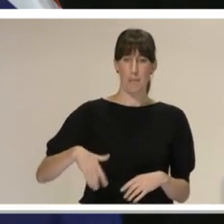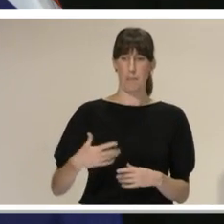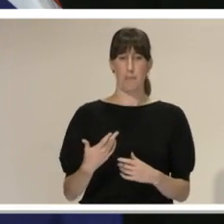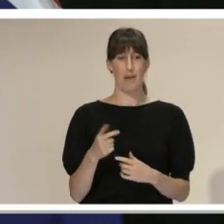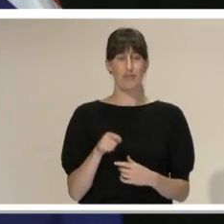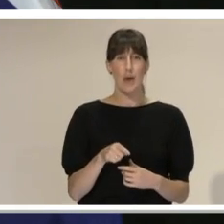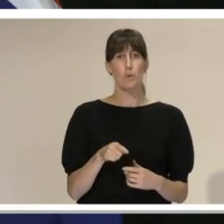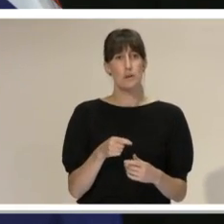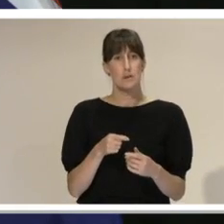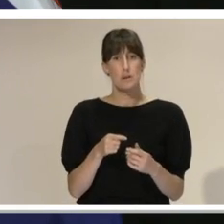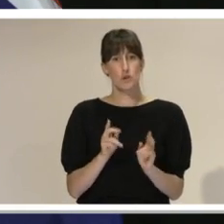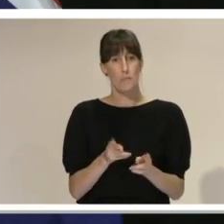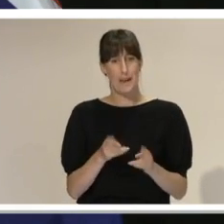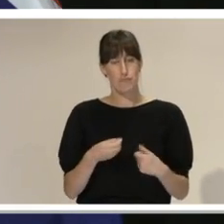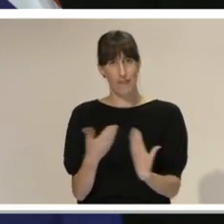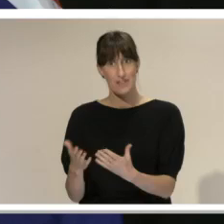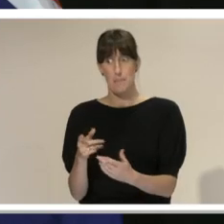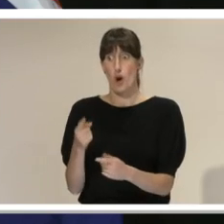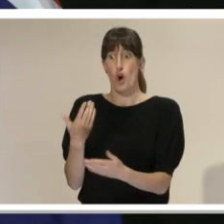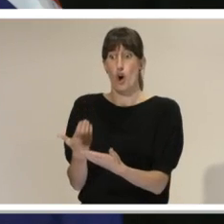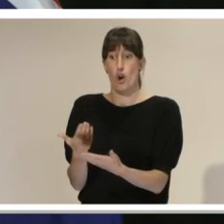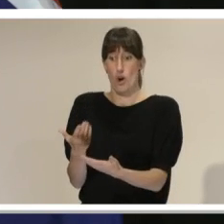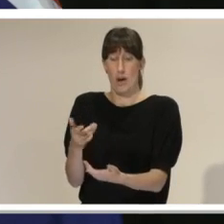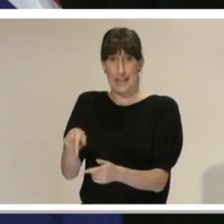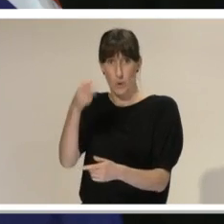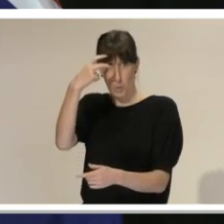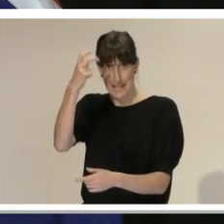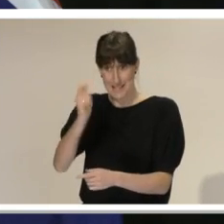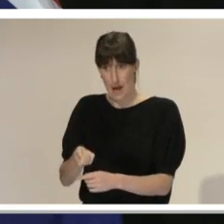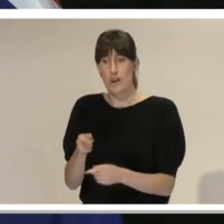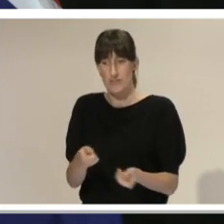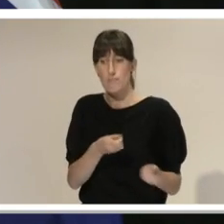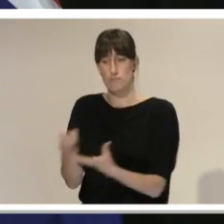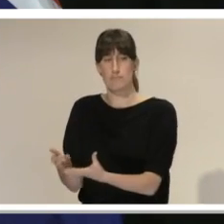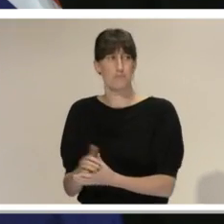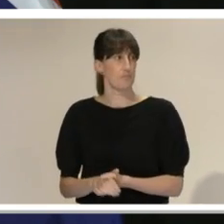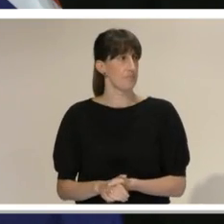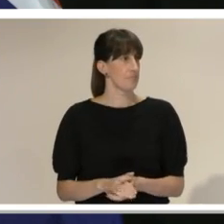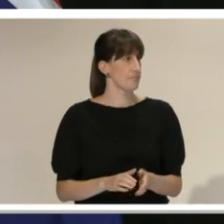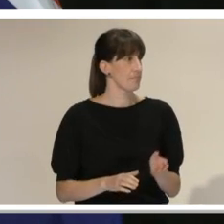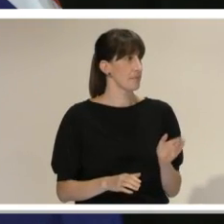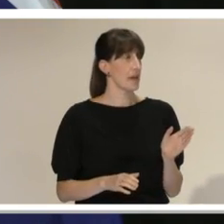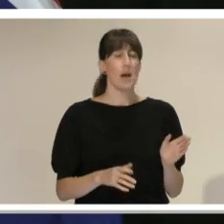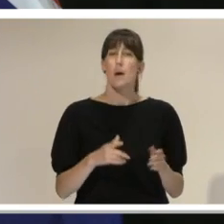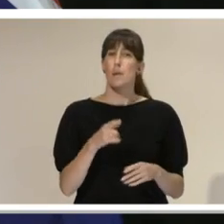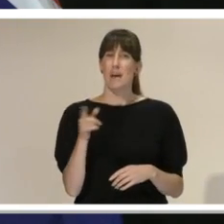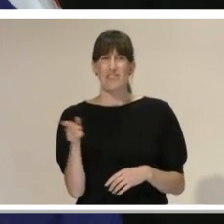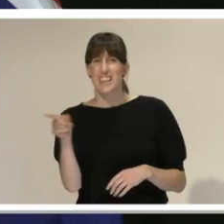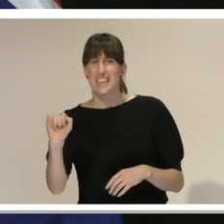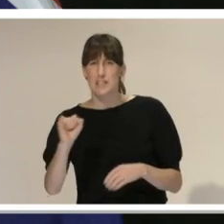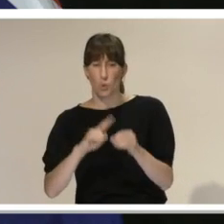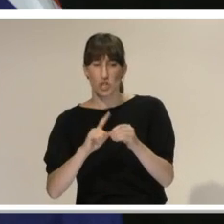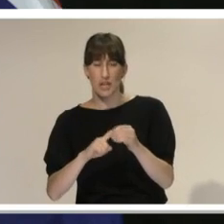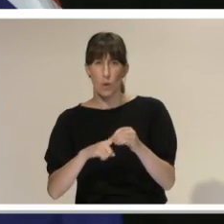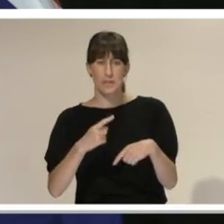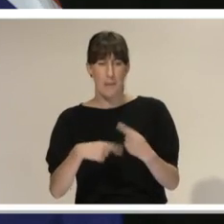through that form. But the Minister was asked, will migrants who are stuck here have access to the benefit in the same way that others? And I've just explained that this is